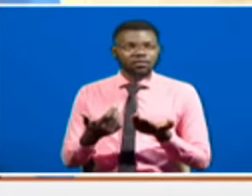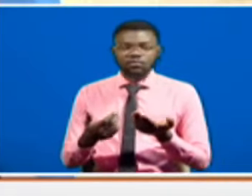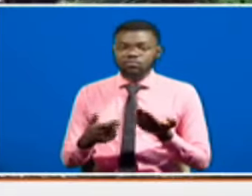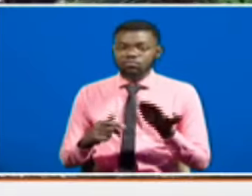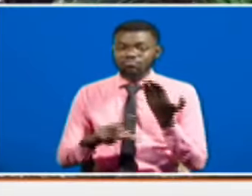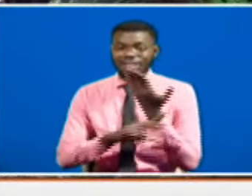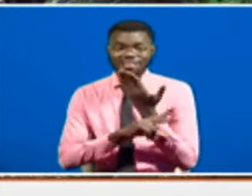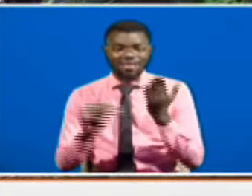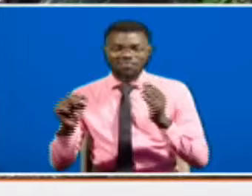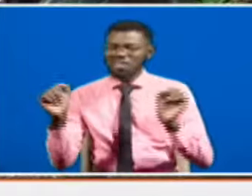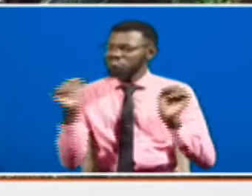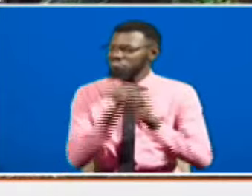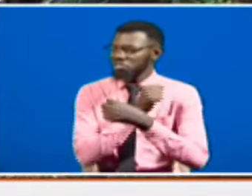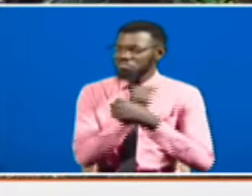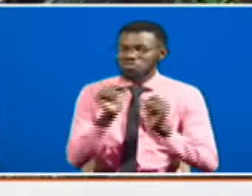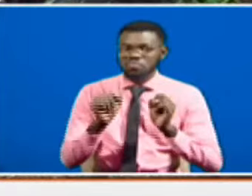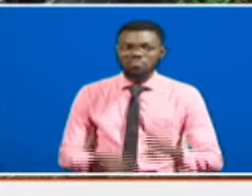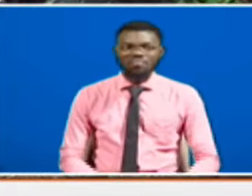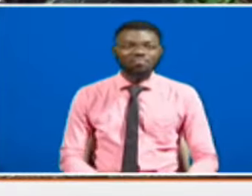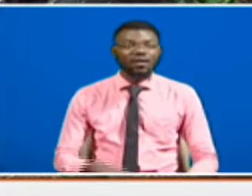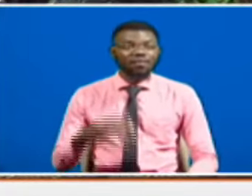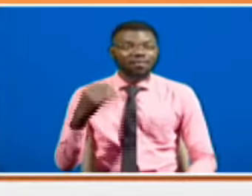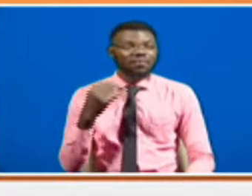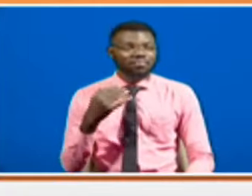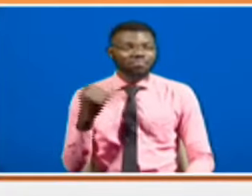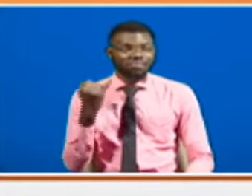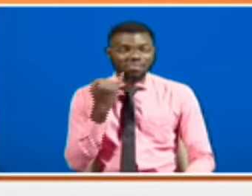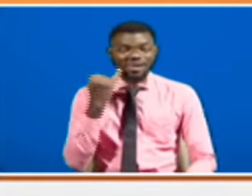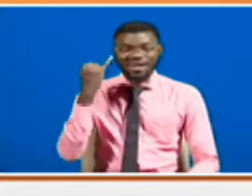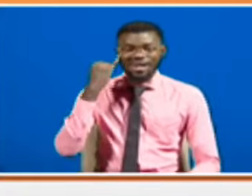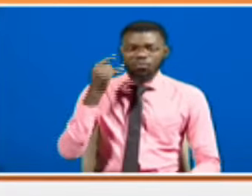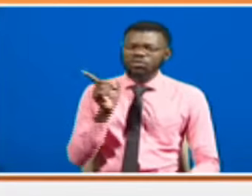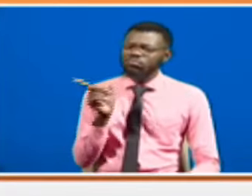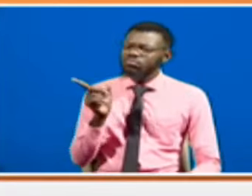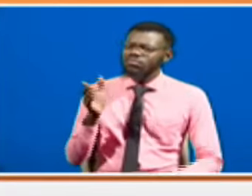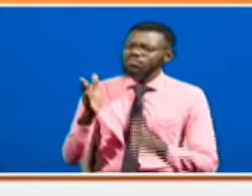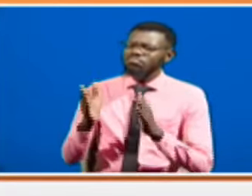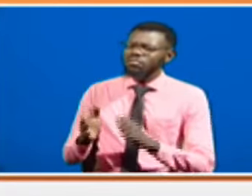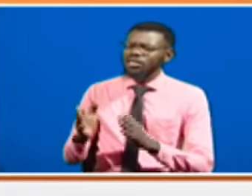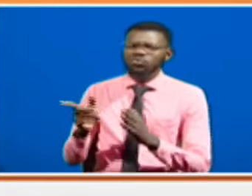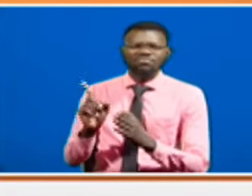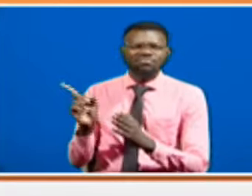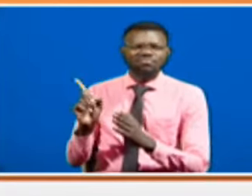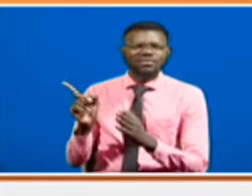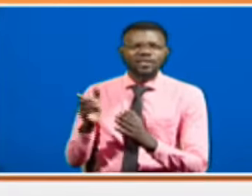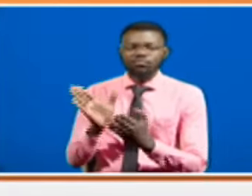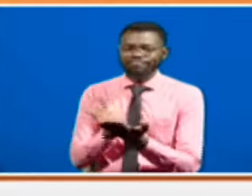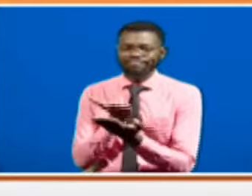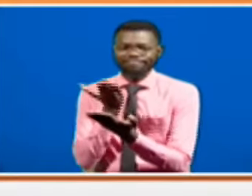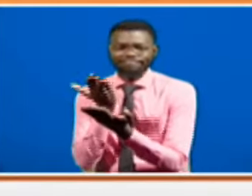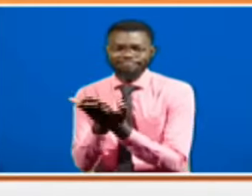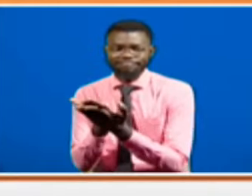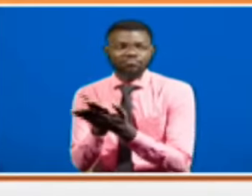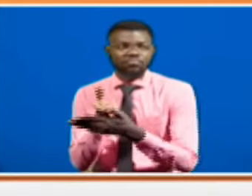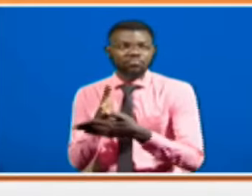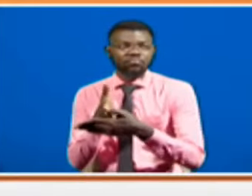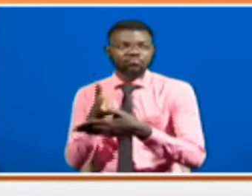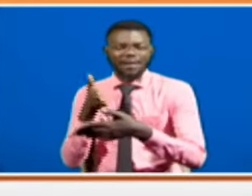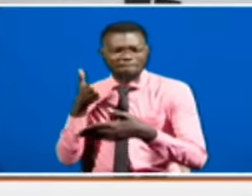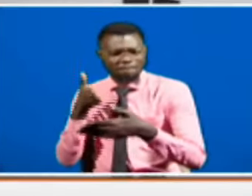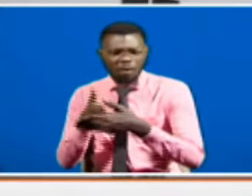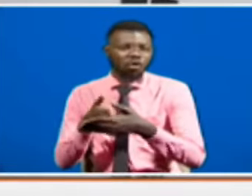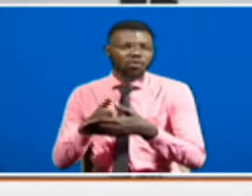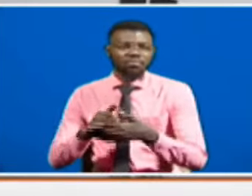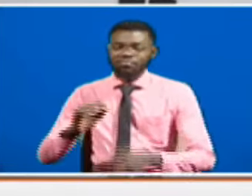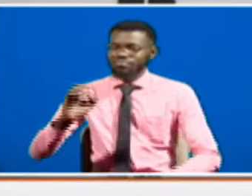anybody. According to Nakuru-based Dr. Magere Gigenyi, who is the man behind the petition against the eCitizen